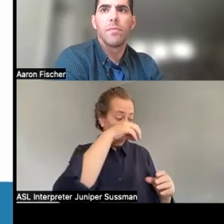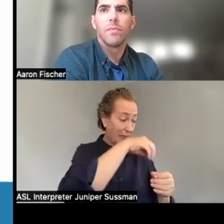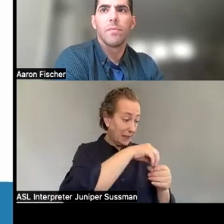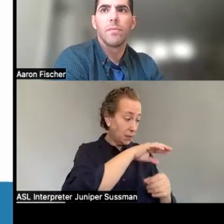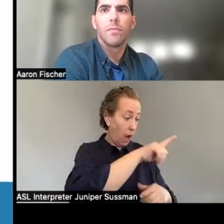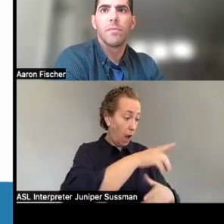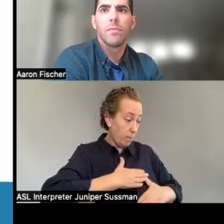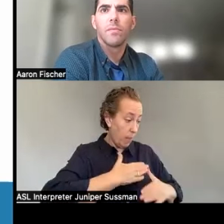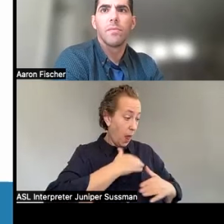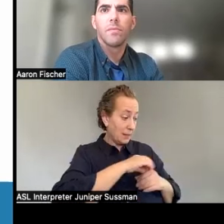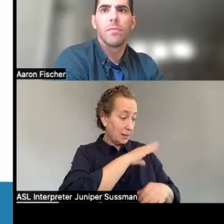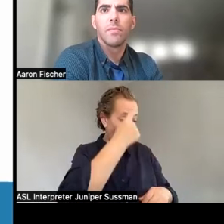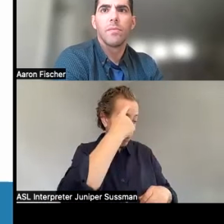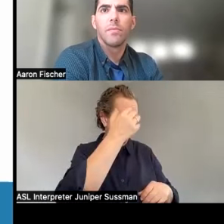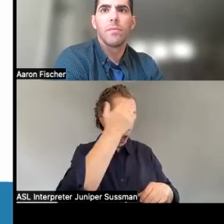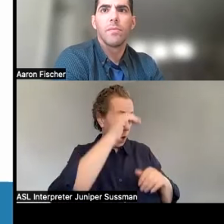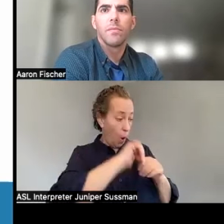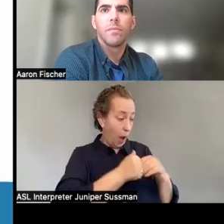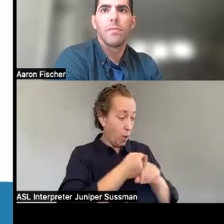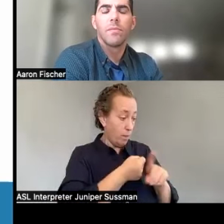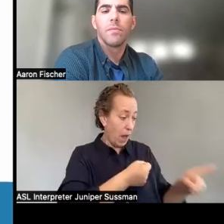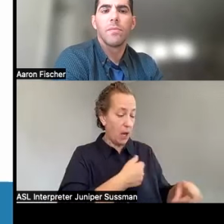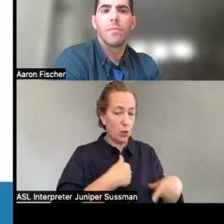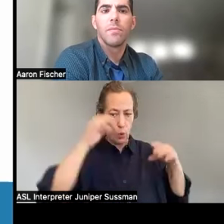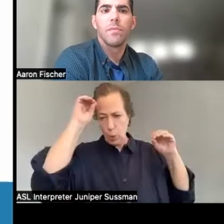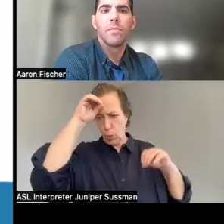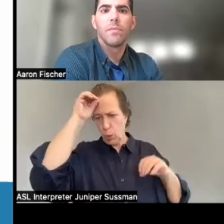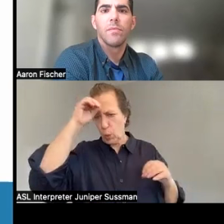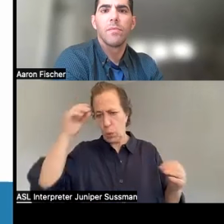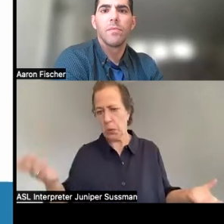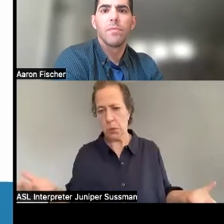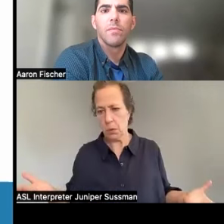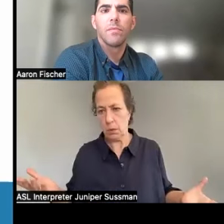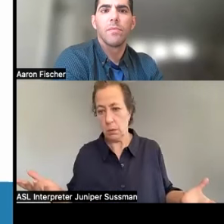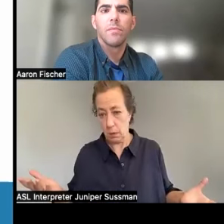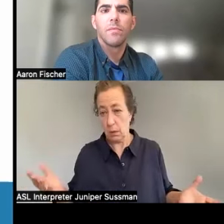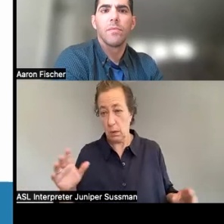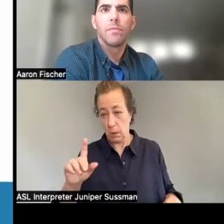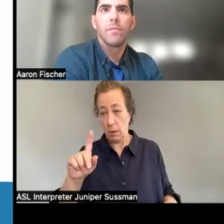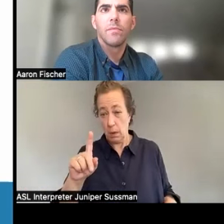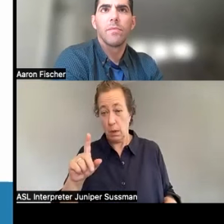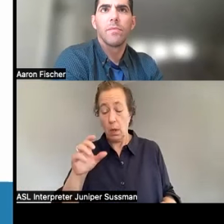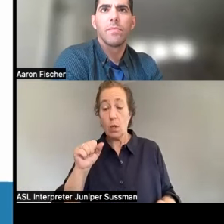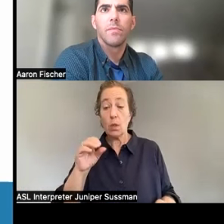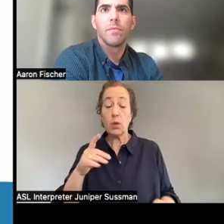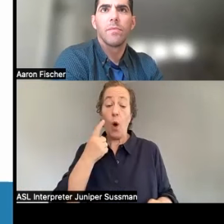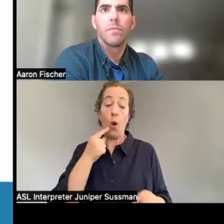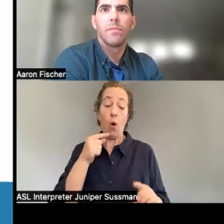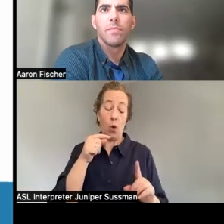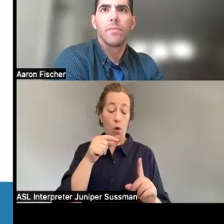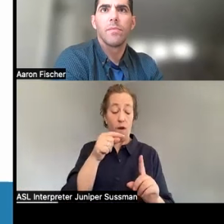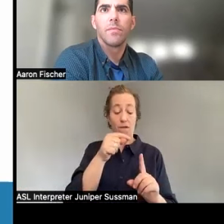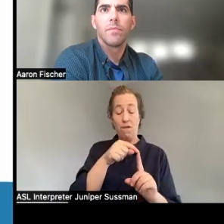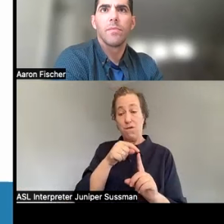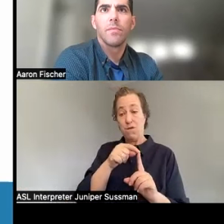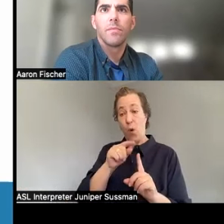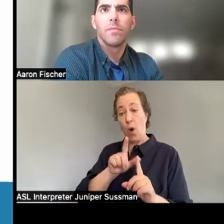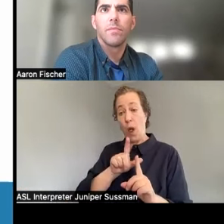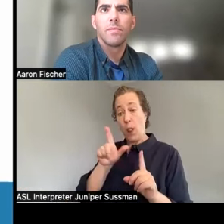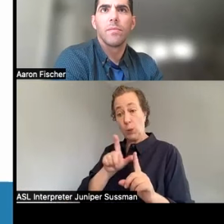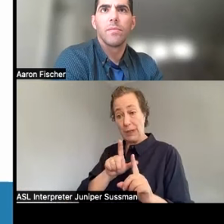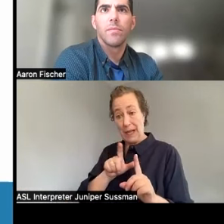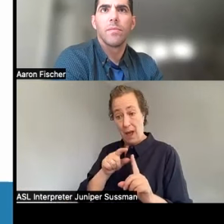so I think one of the things to think about for Lucia is whether she needs to go